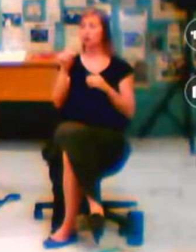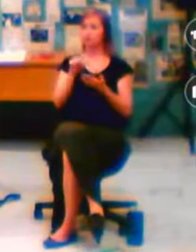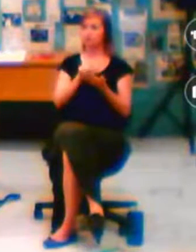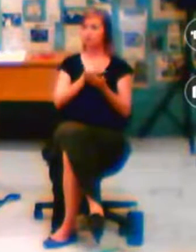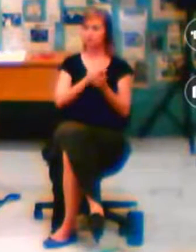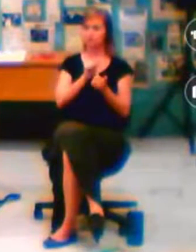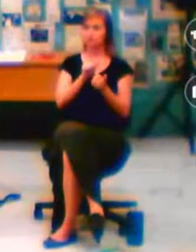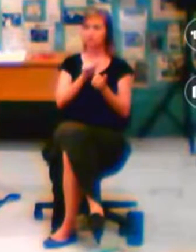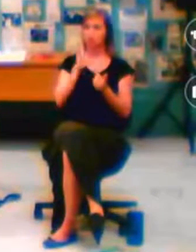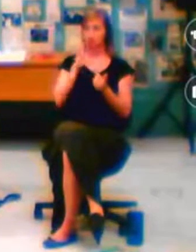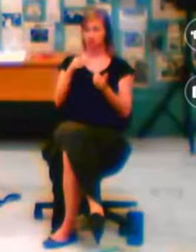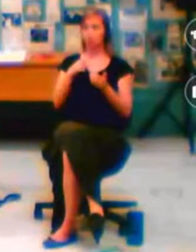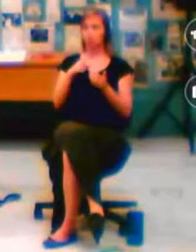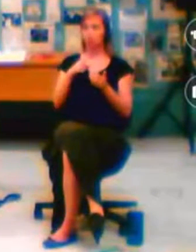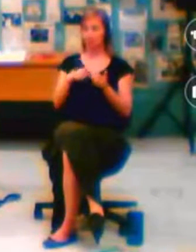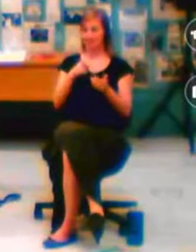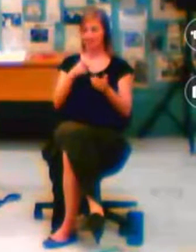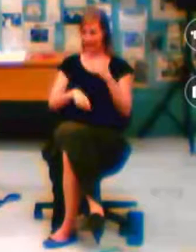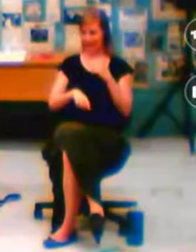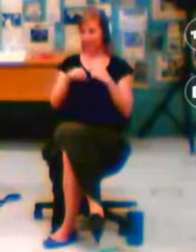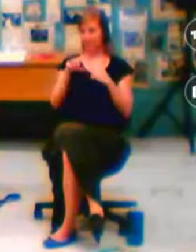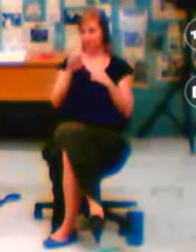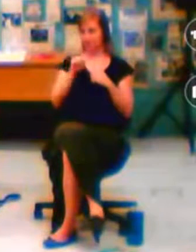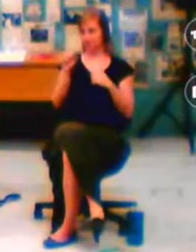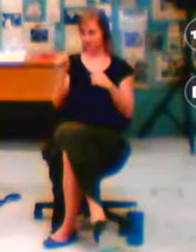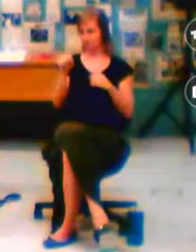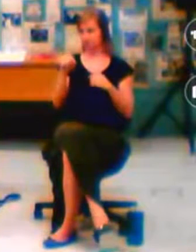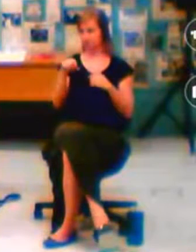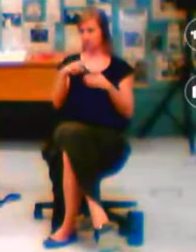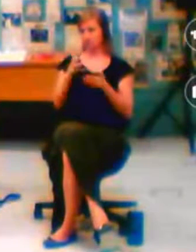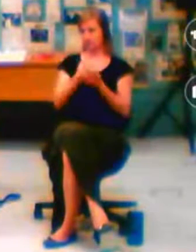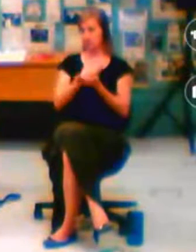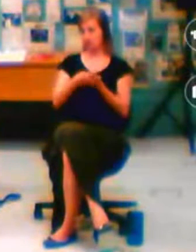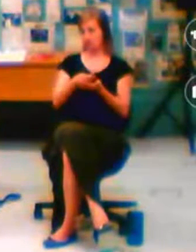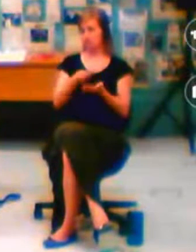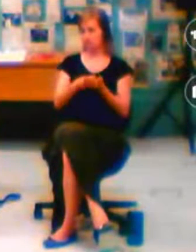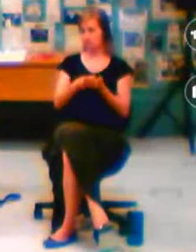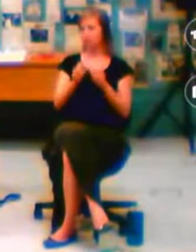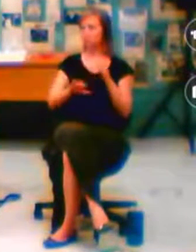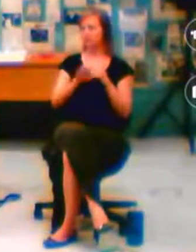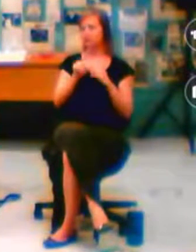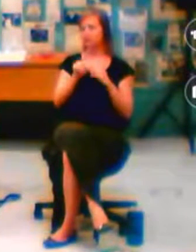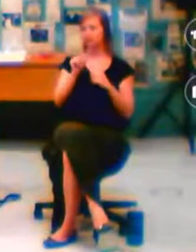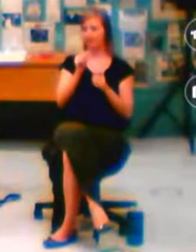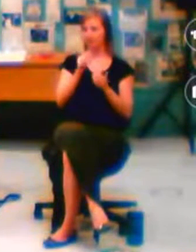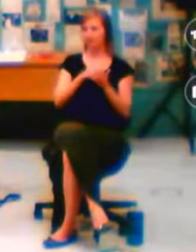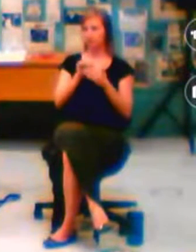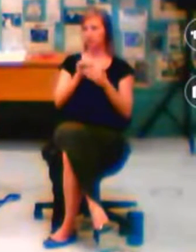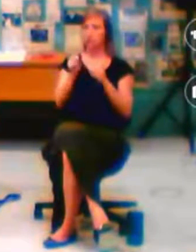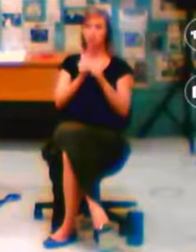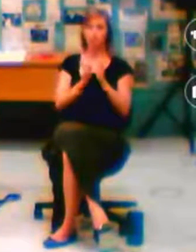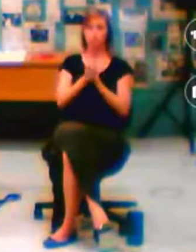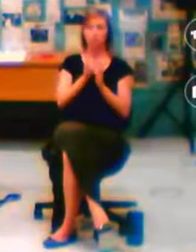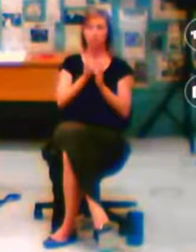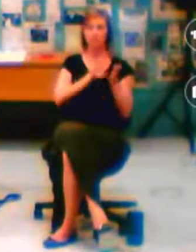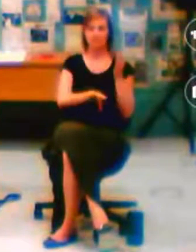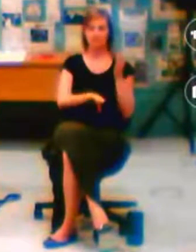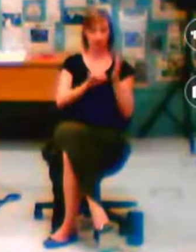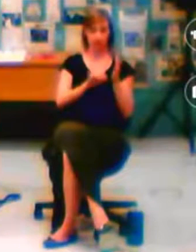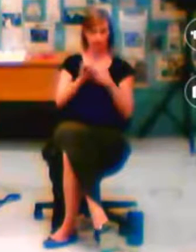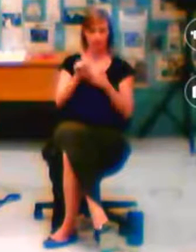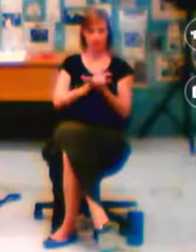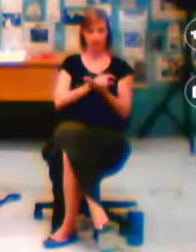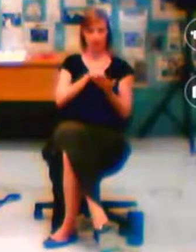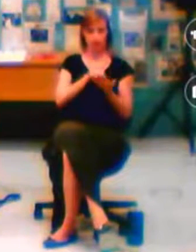The tax, and they're not premiums, they're taxes. You have to pay the taxes. The taxes are in the Constitution if it's passed. Colorado, by statute, it